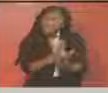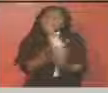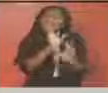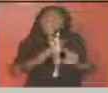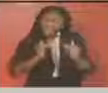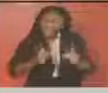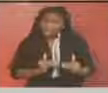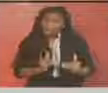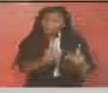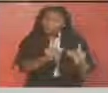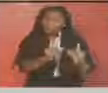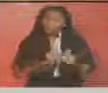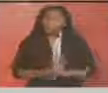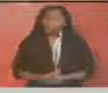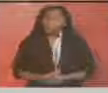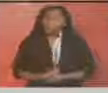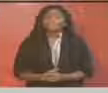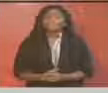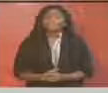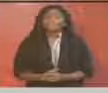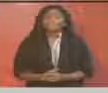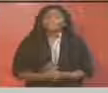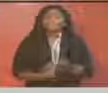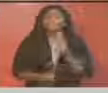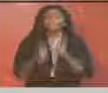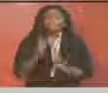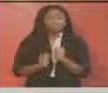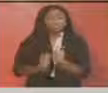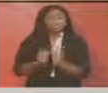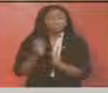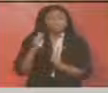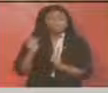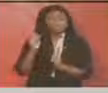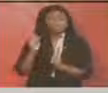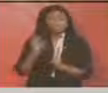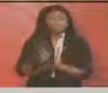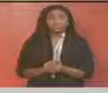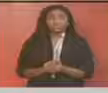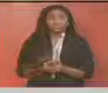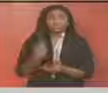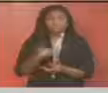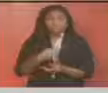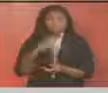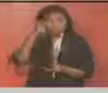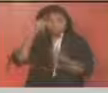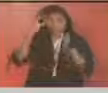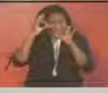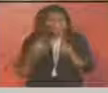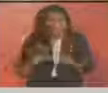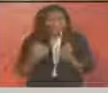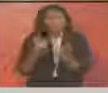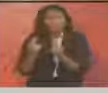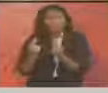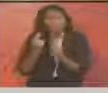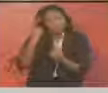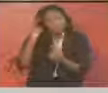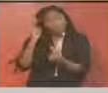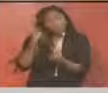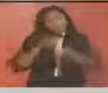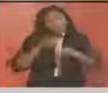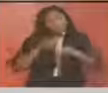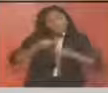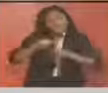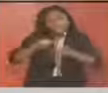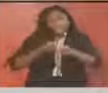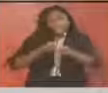state. The Trinidad and Tobago model for managing COVID by